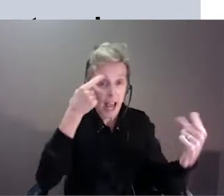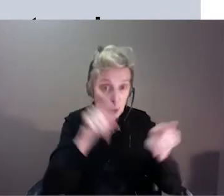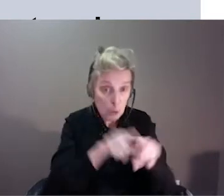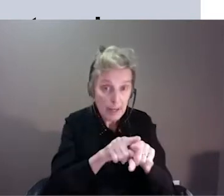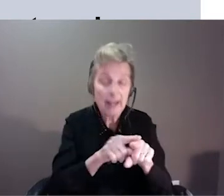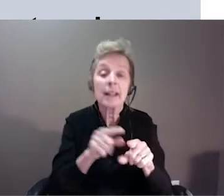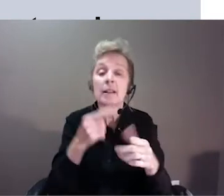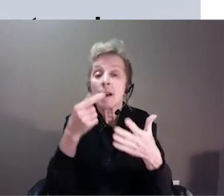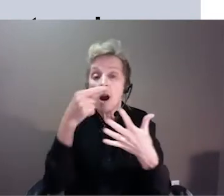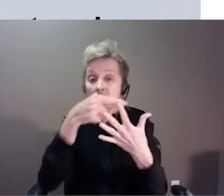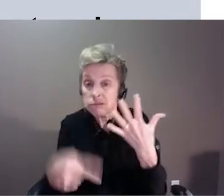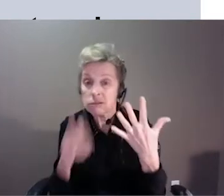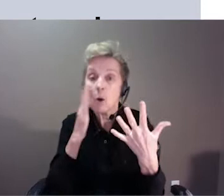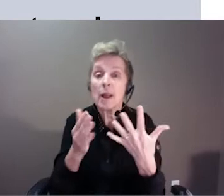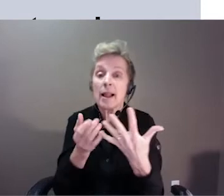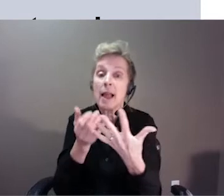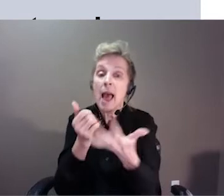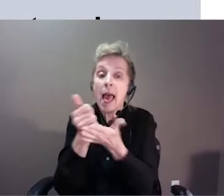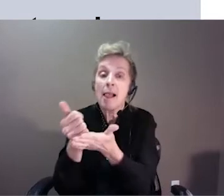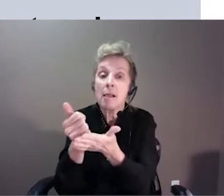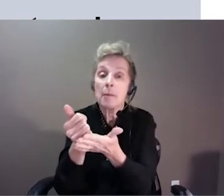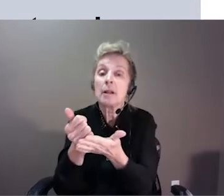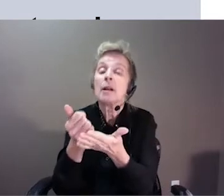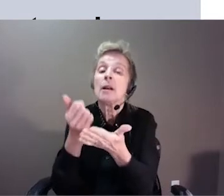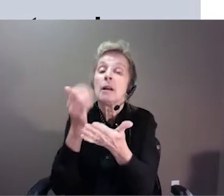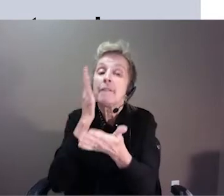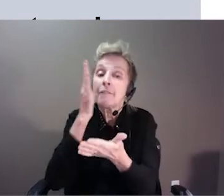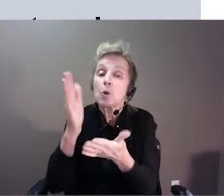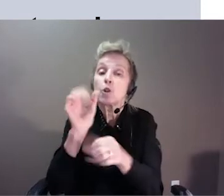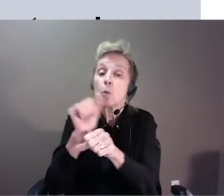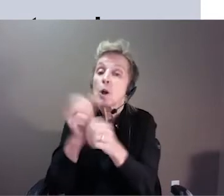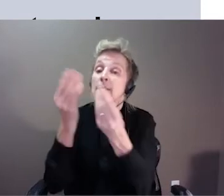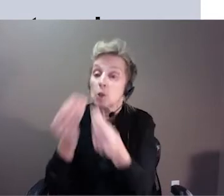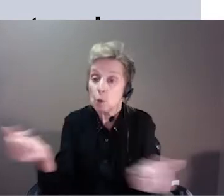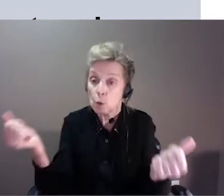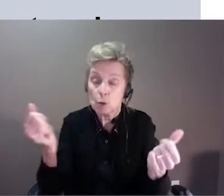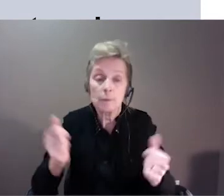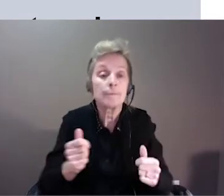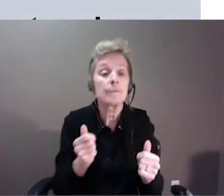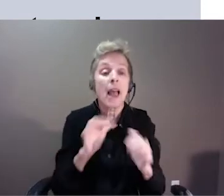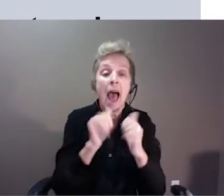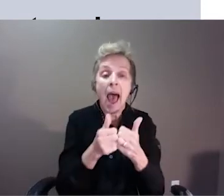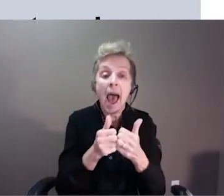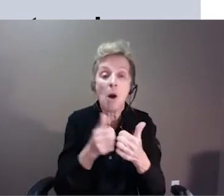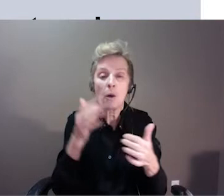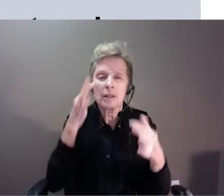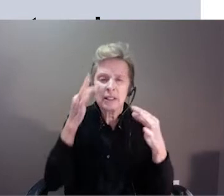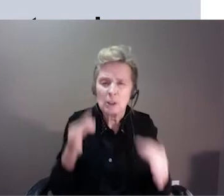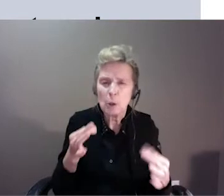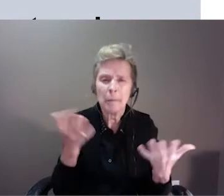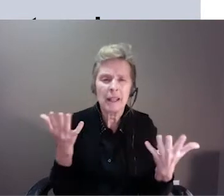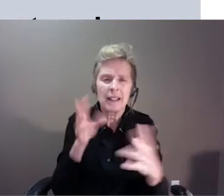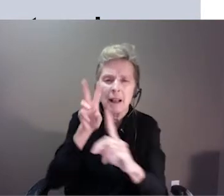future of work. We try to understand how these solutions can be implemented in different contexts, including workplaces,